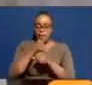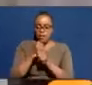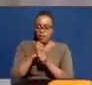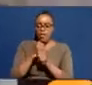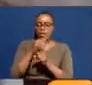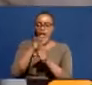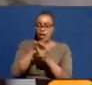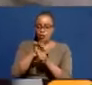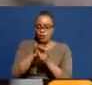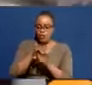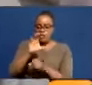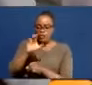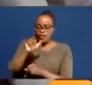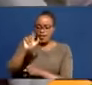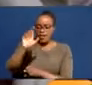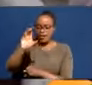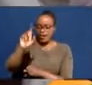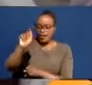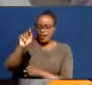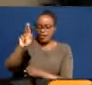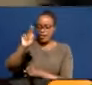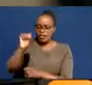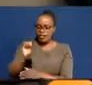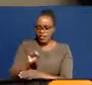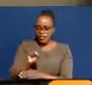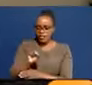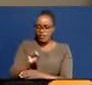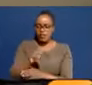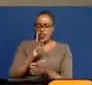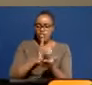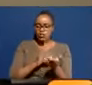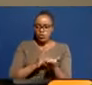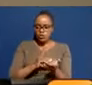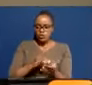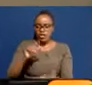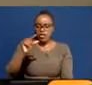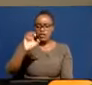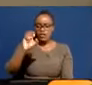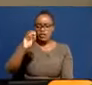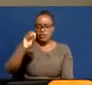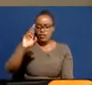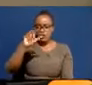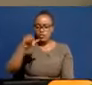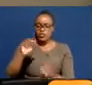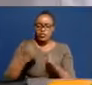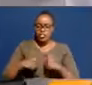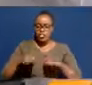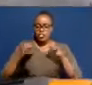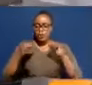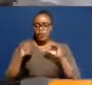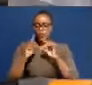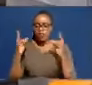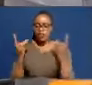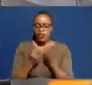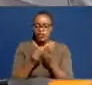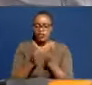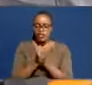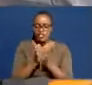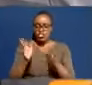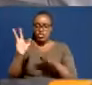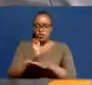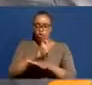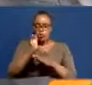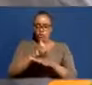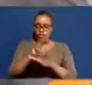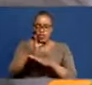of the dreaded cactus plant. Dr. George Abong is the chairman of this department and the overall supervisor of